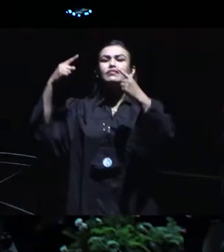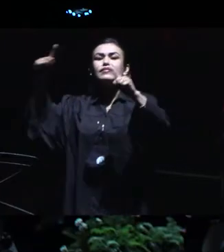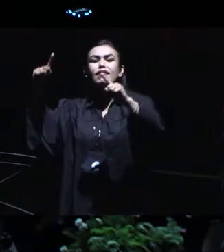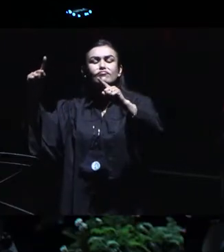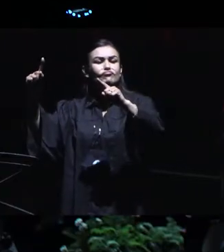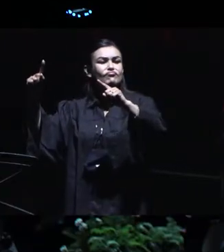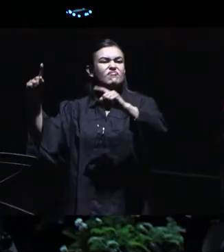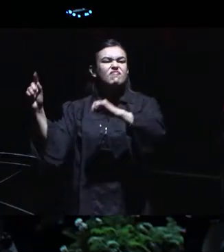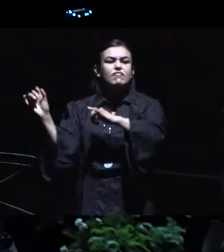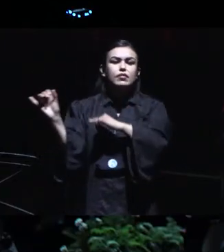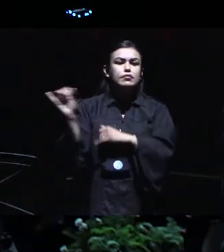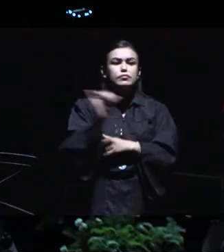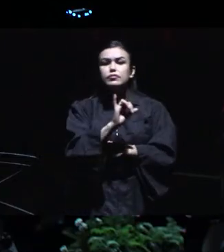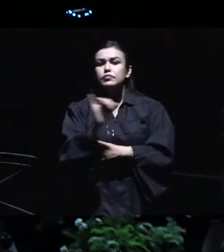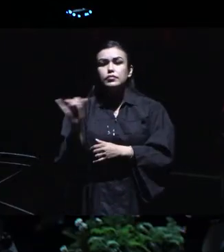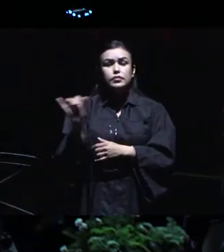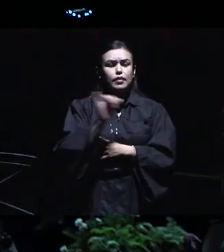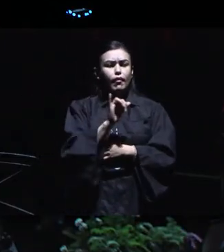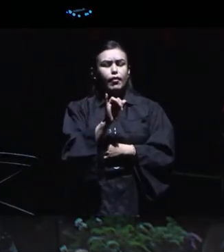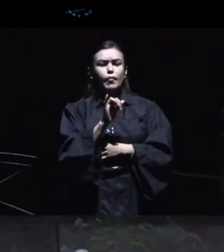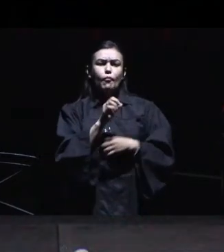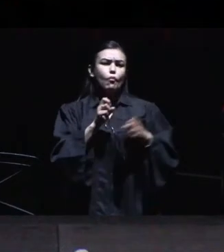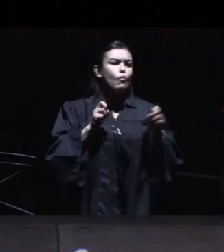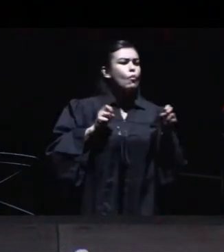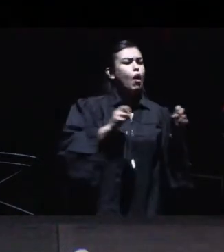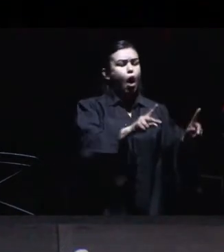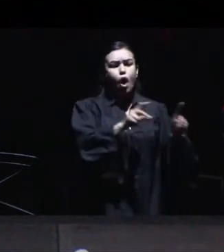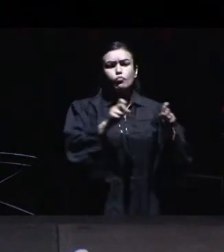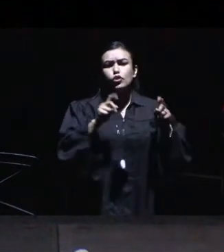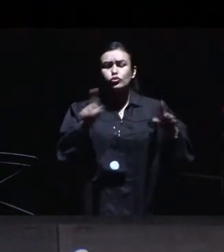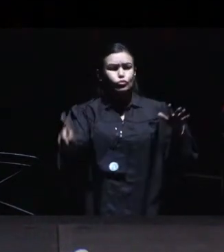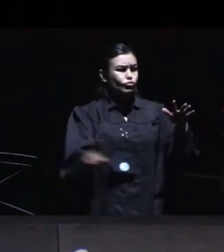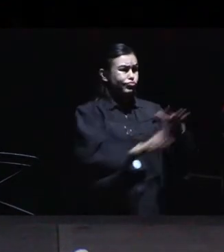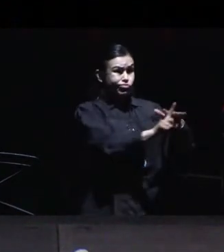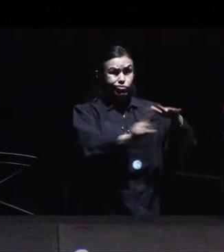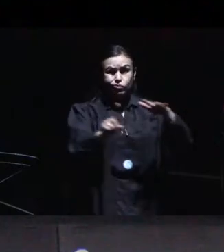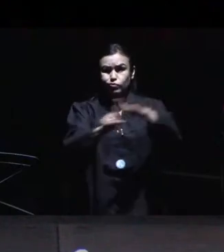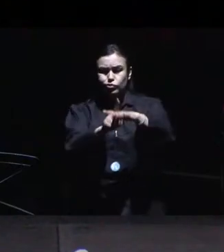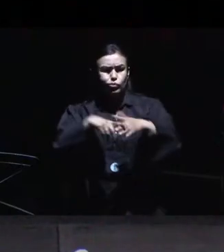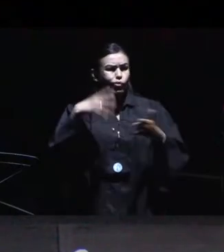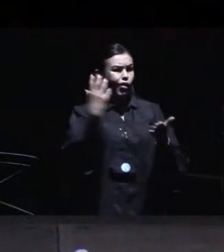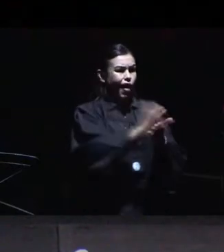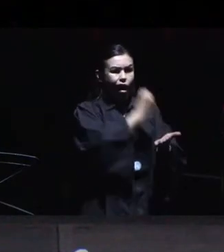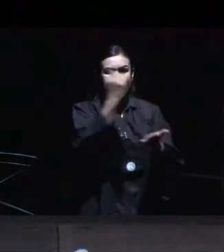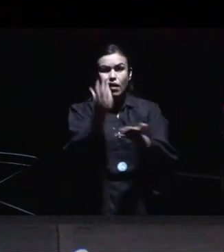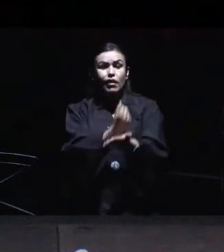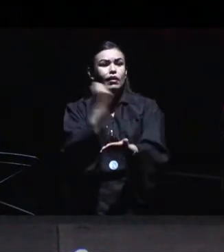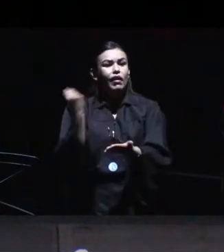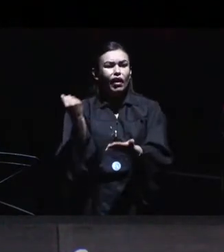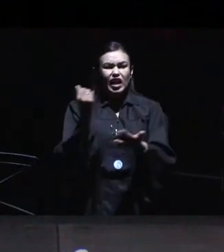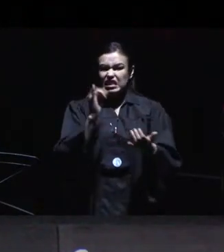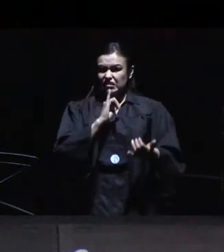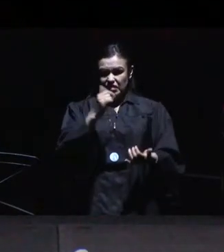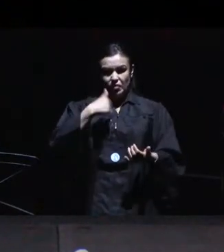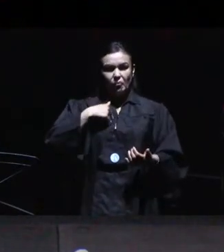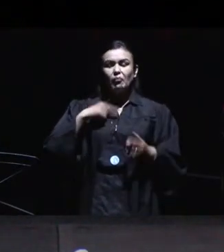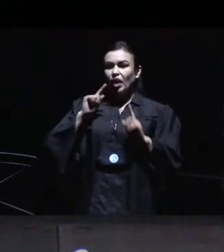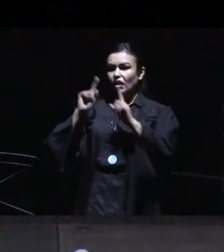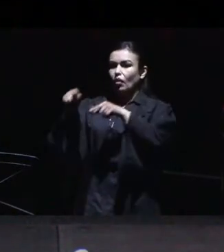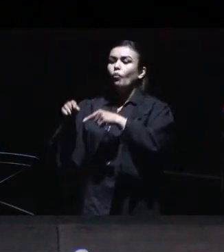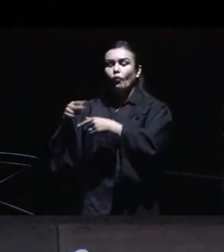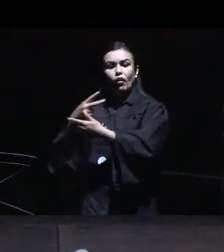prepare and open a number of different doors and to allow me to go into grad school and complete my PhD at the University of